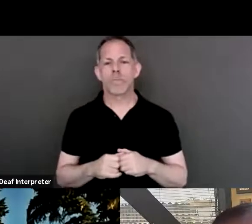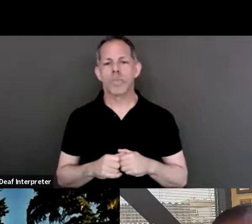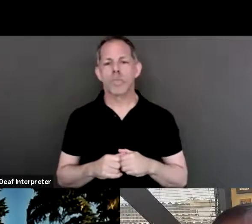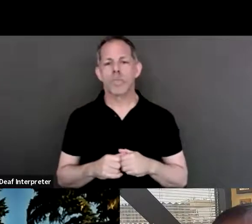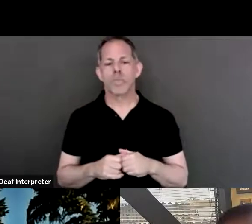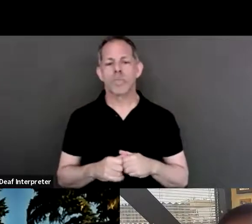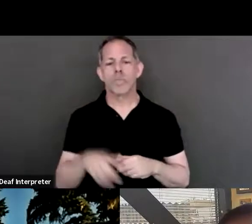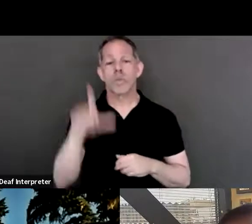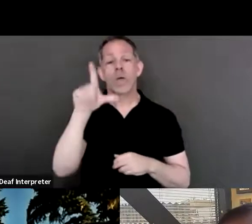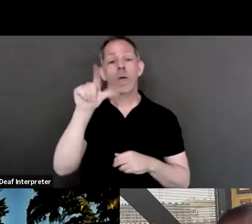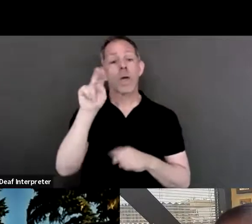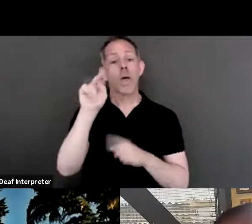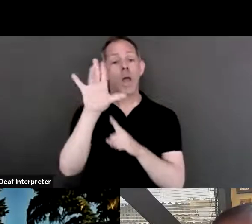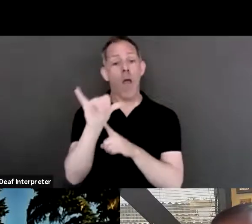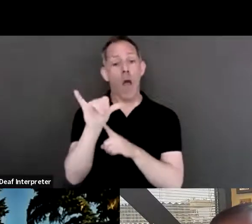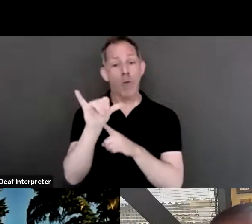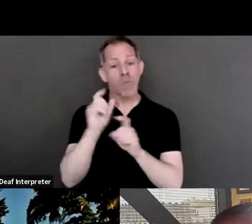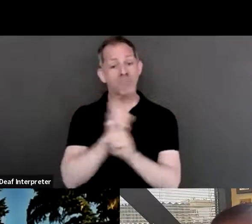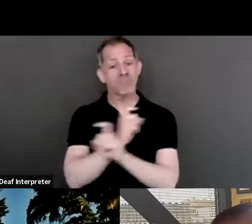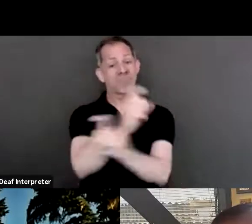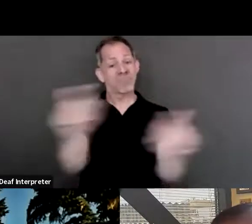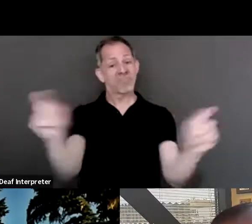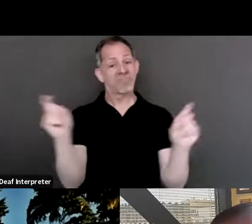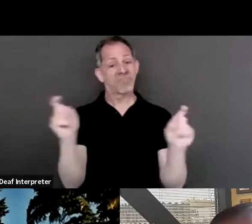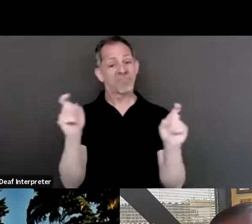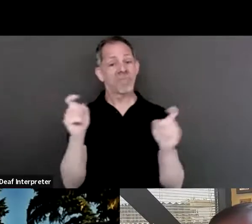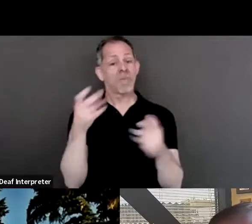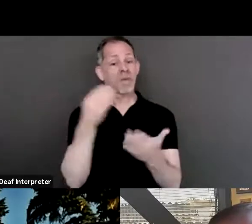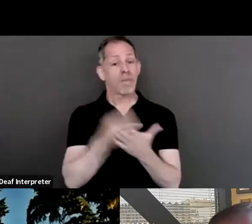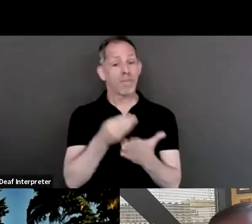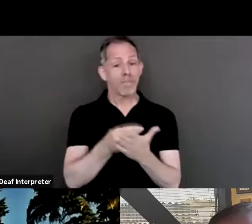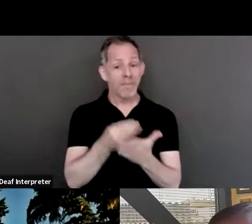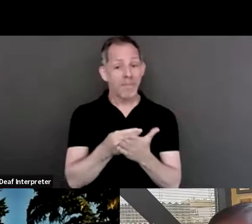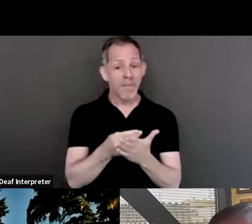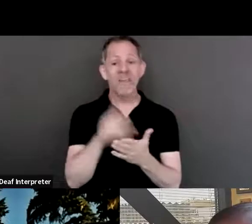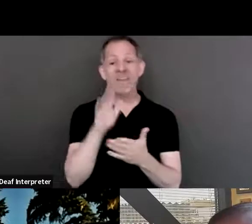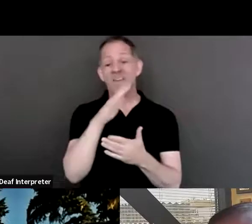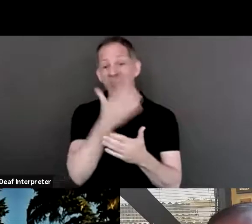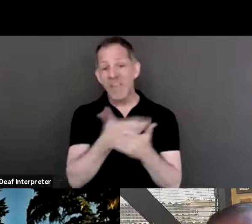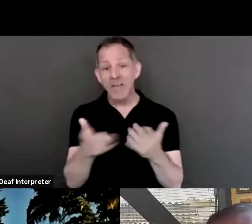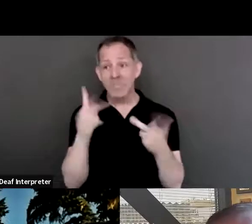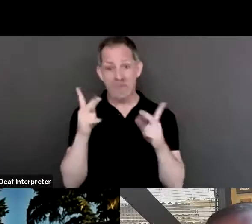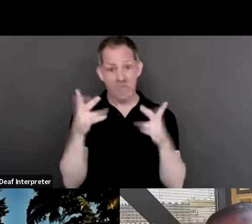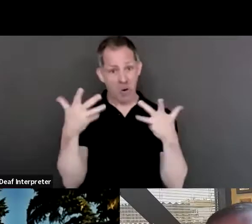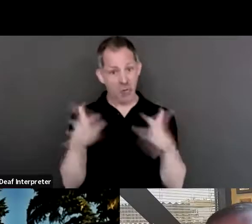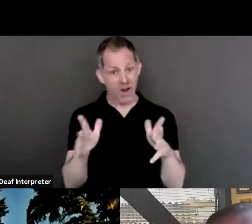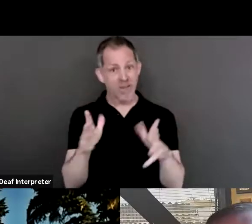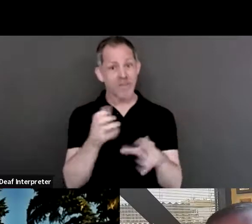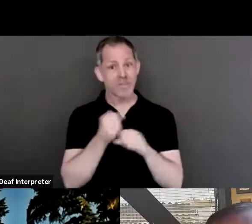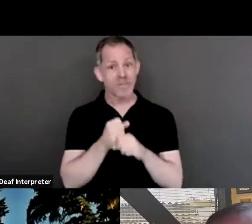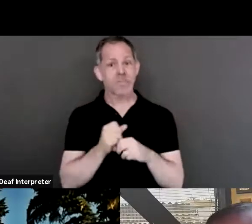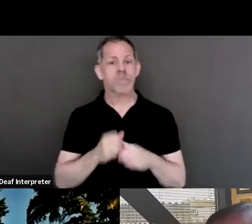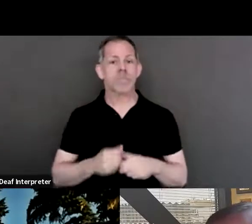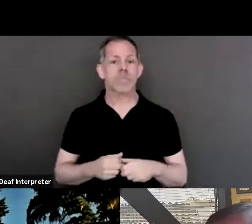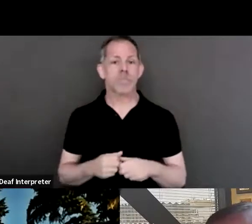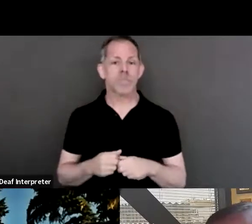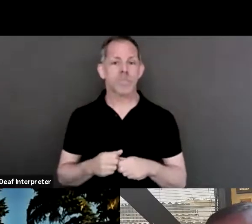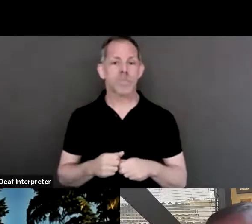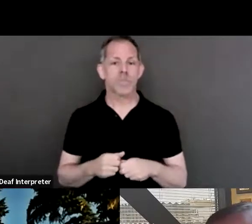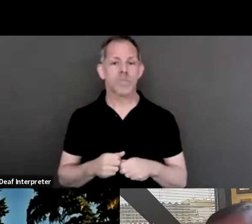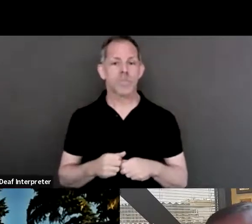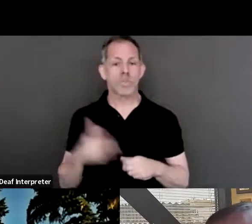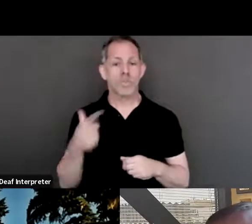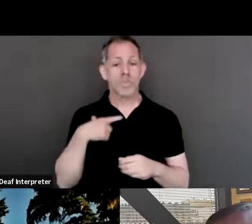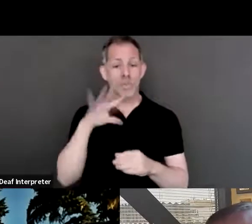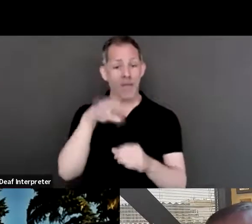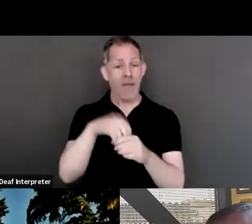been vaccinated. So I know I was vaccinated before this was announced, but I'm in the lottery too. So there's both a reward and an